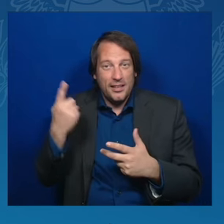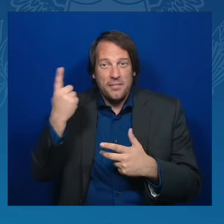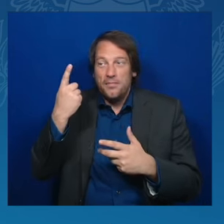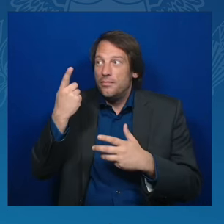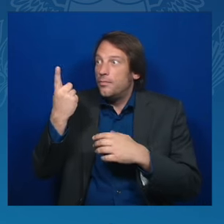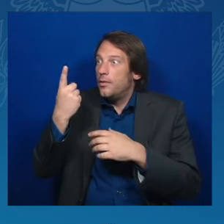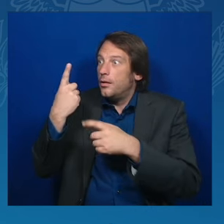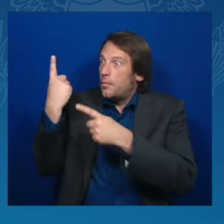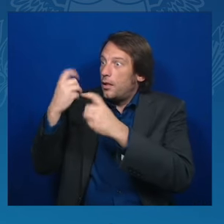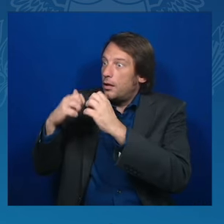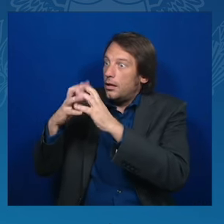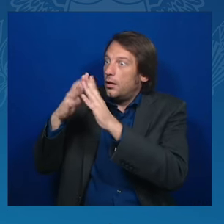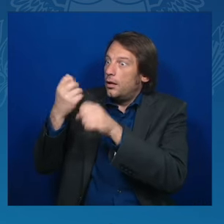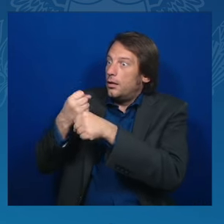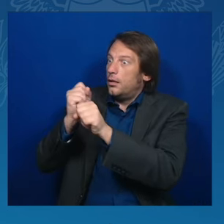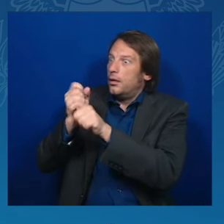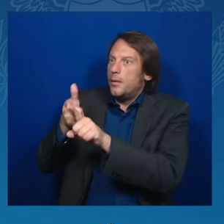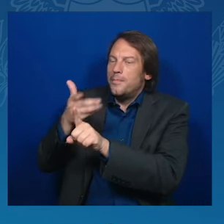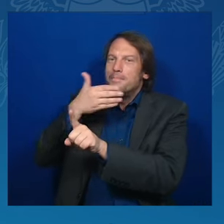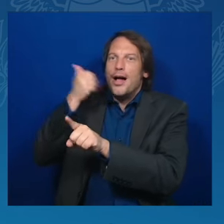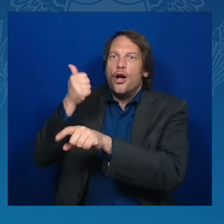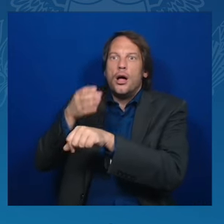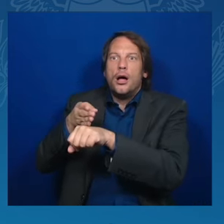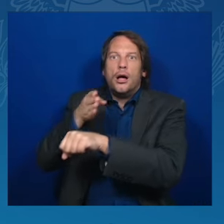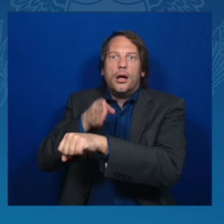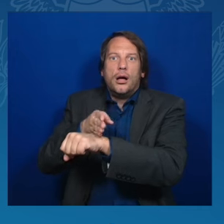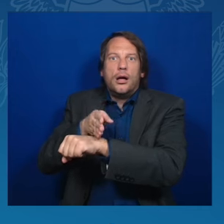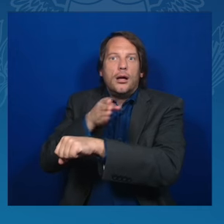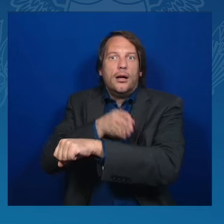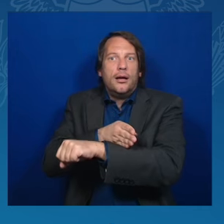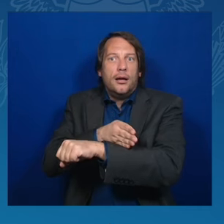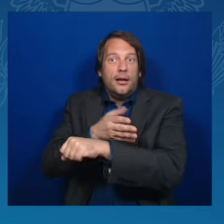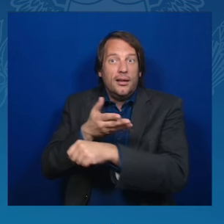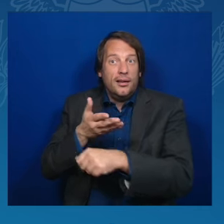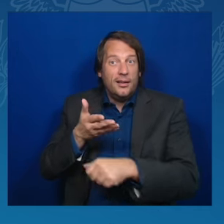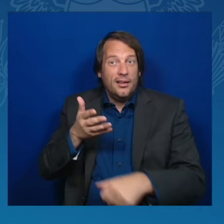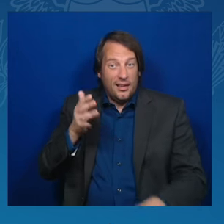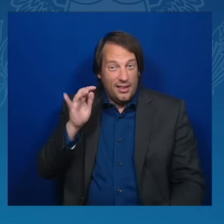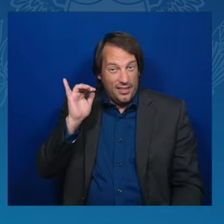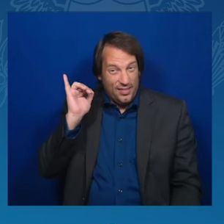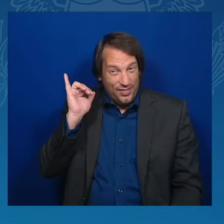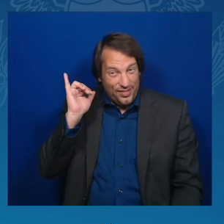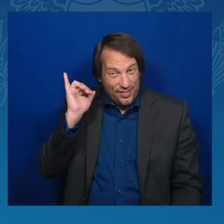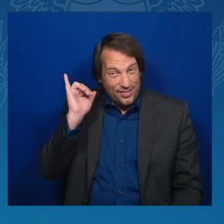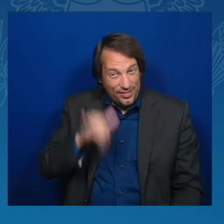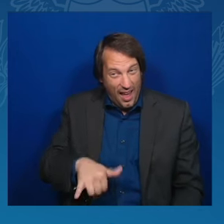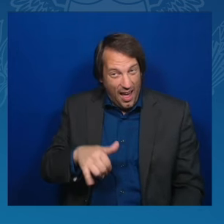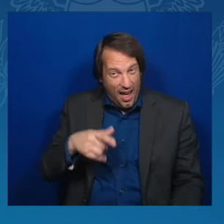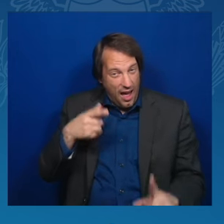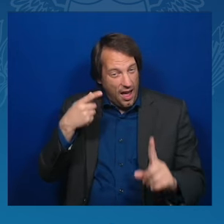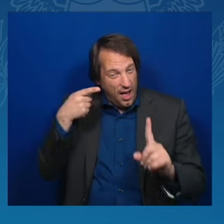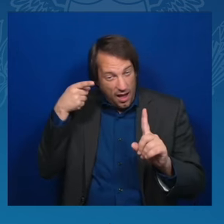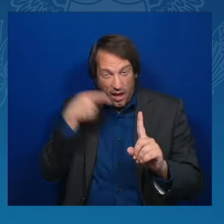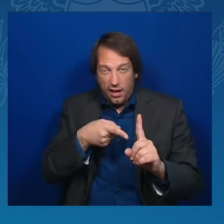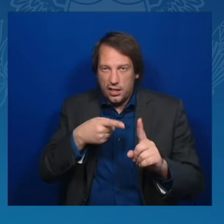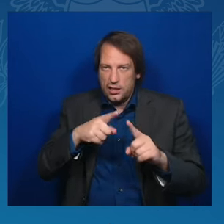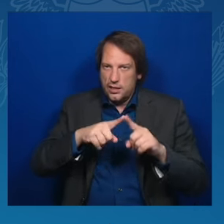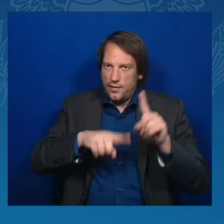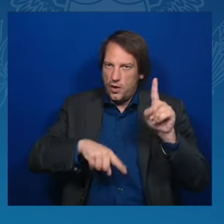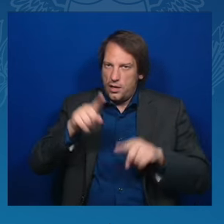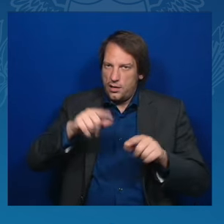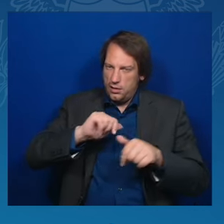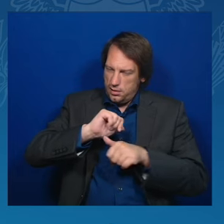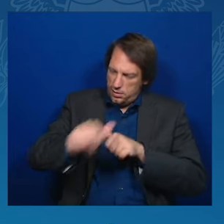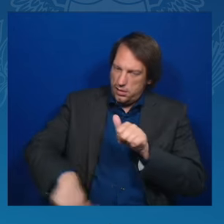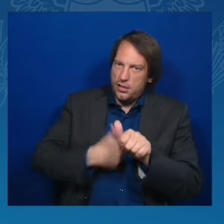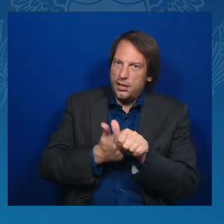That, indeed, is the force behind diversity, America's strength, that I encountered in New